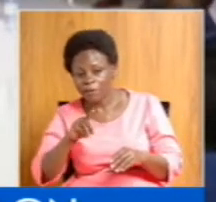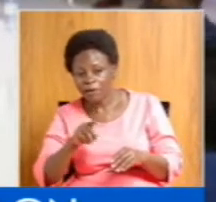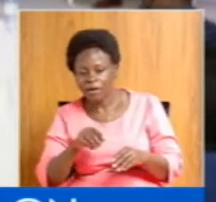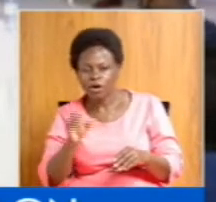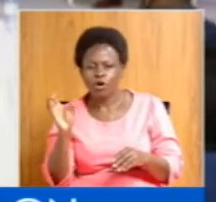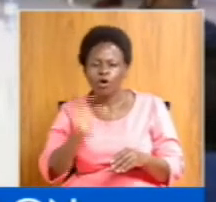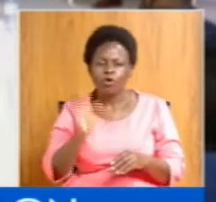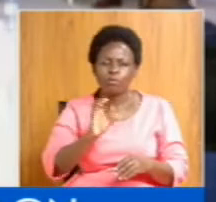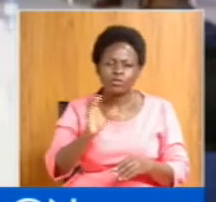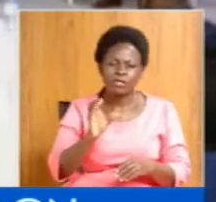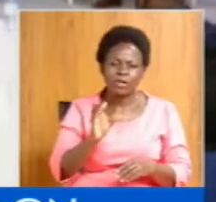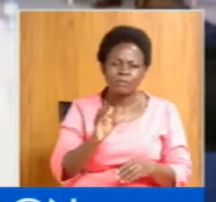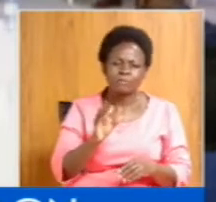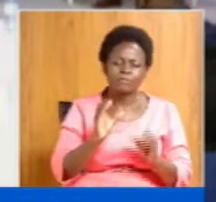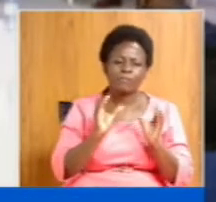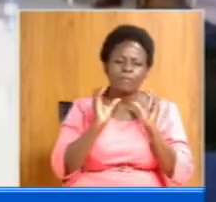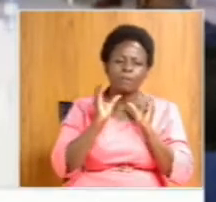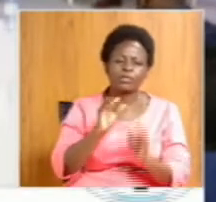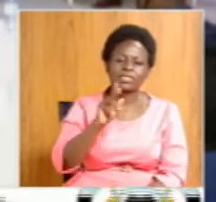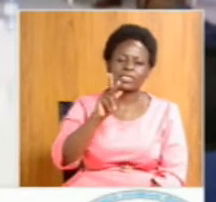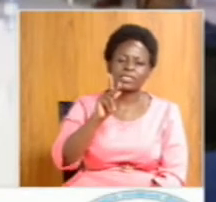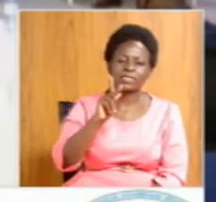goes to the commissioner Moses Kagua